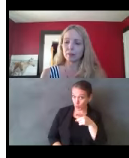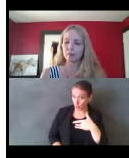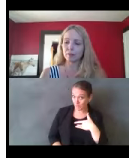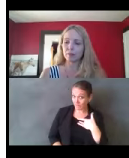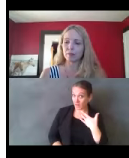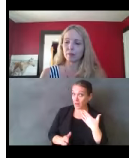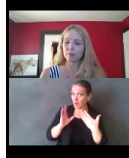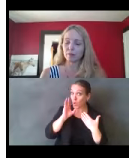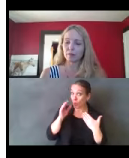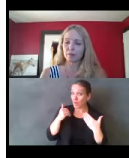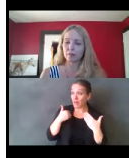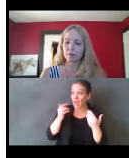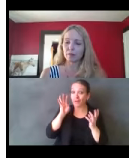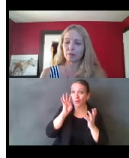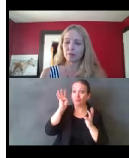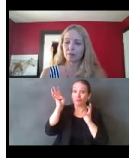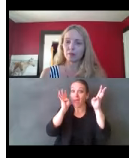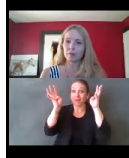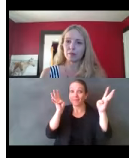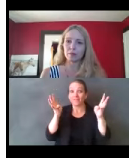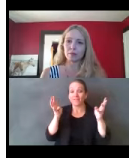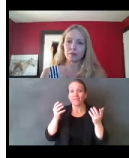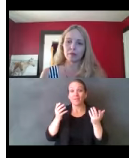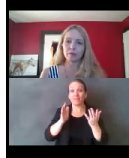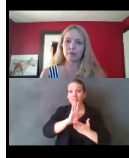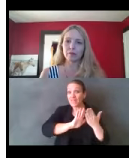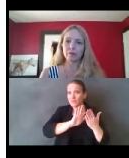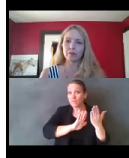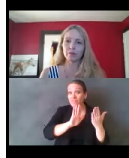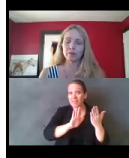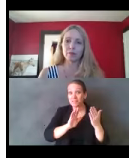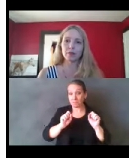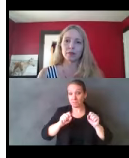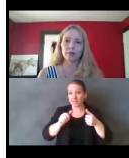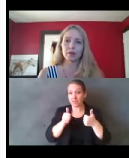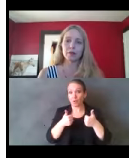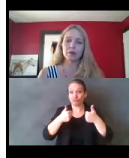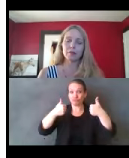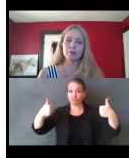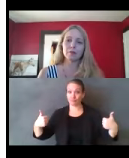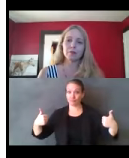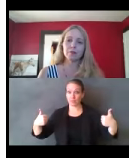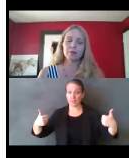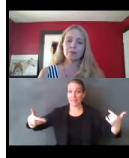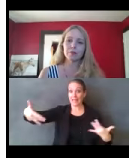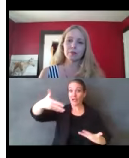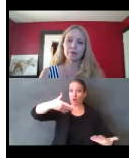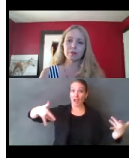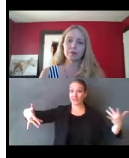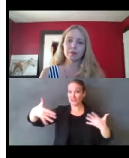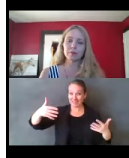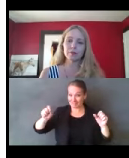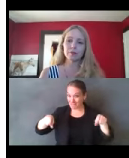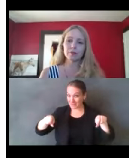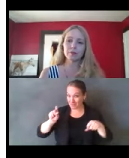created in-person opportunities for social interaction that might be able to follow the health guidelines. So she noted that there are a